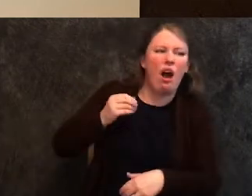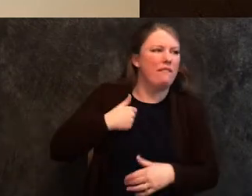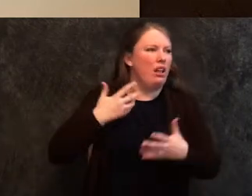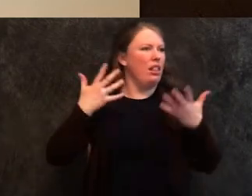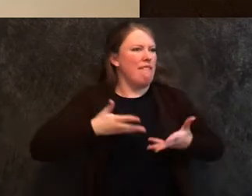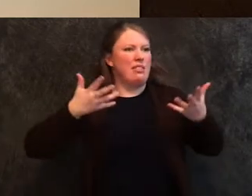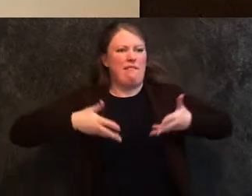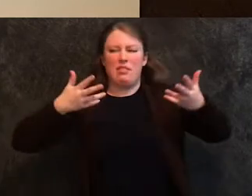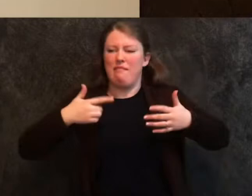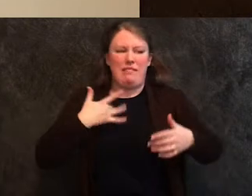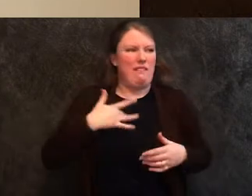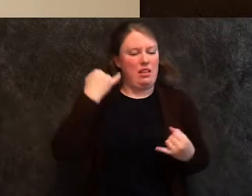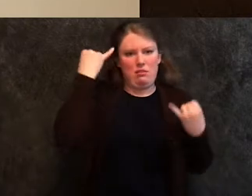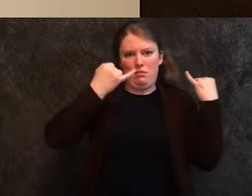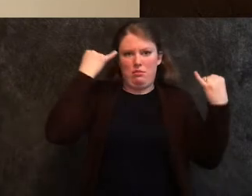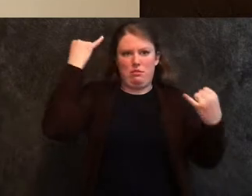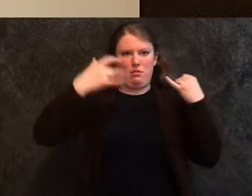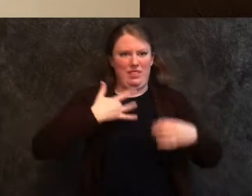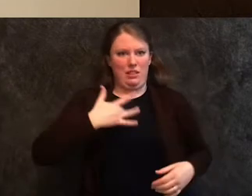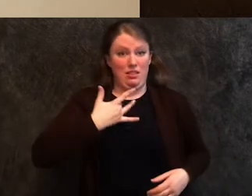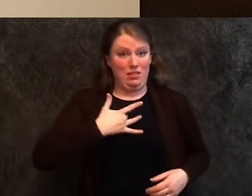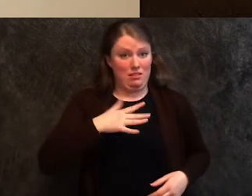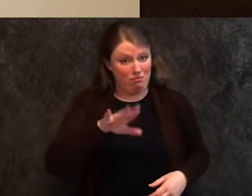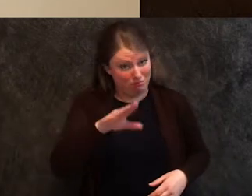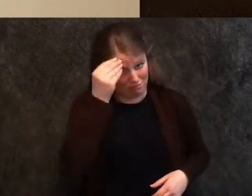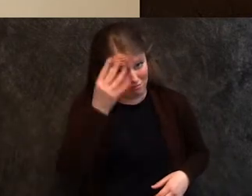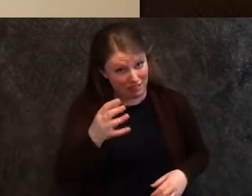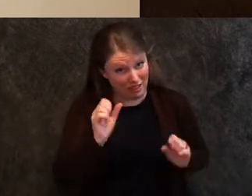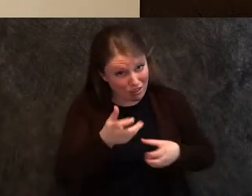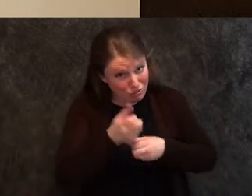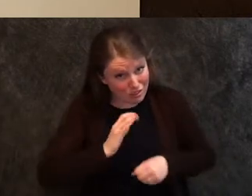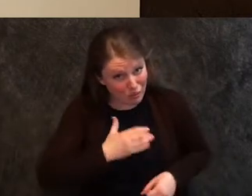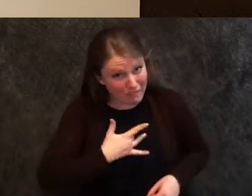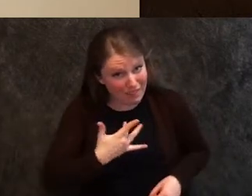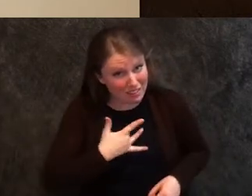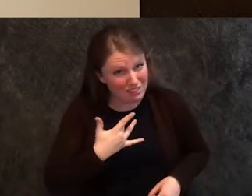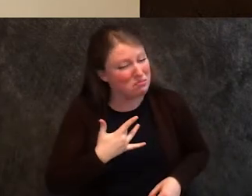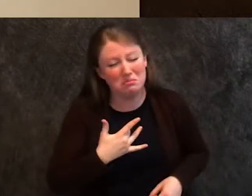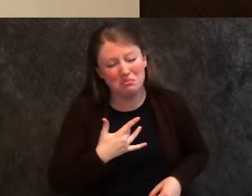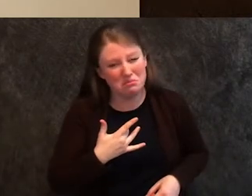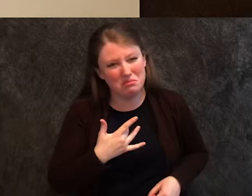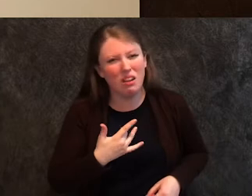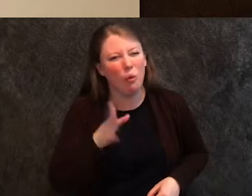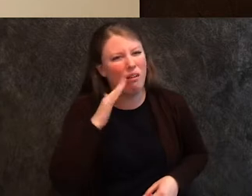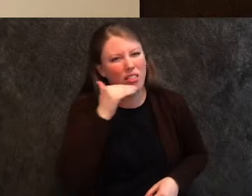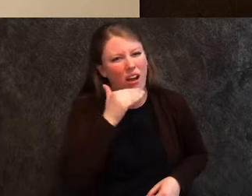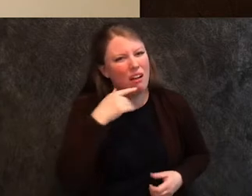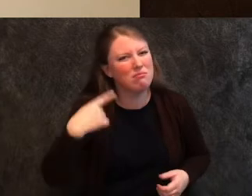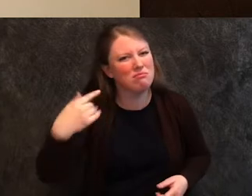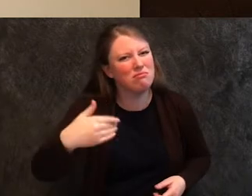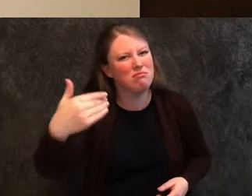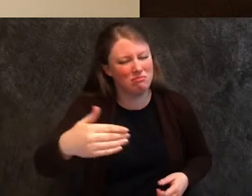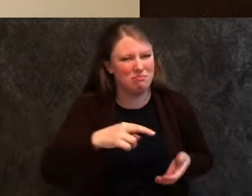left out, right? These feelings. And one of the things we know is that we can't always trust our feelings. So that leads to stress. The other thing